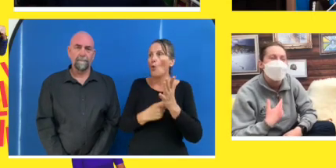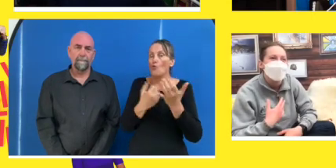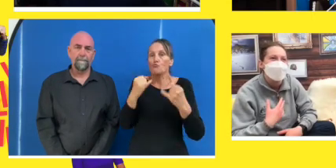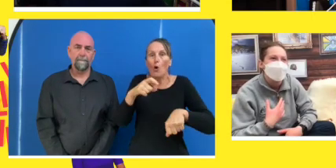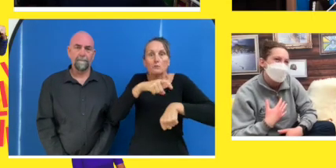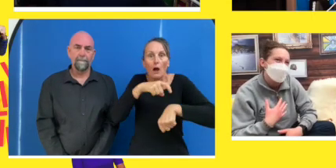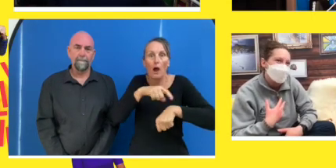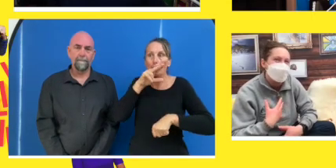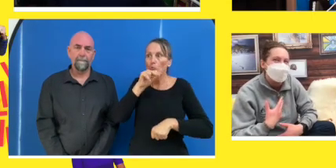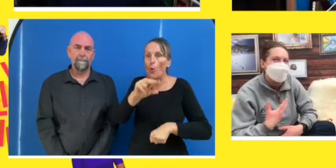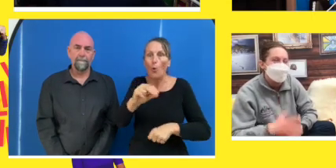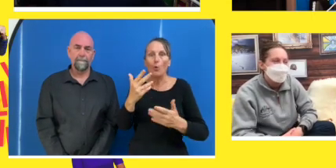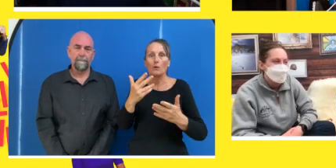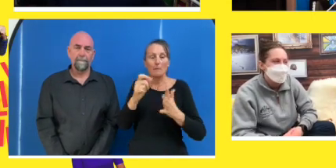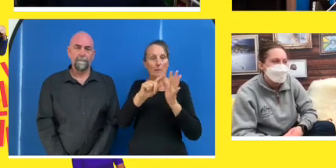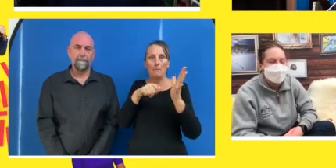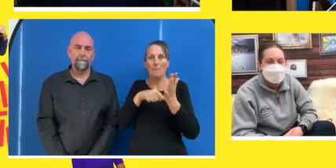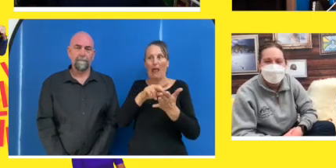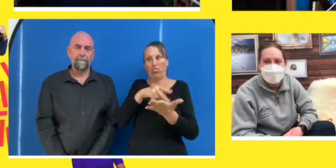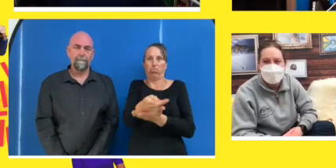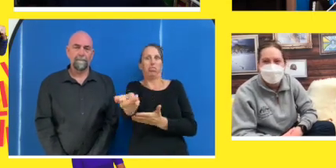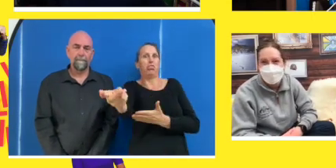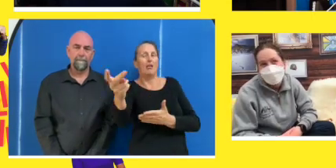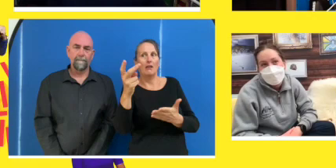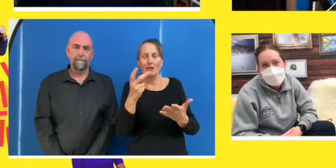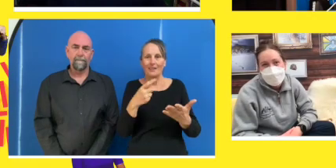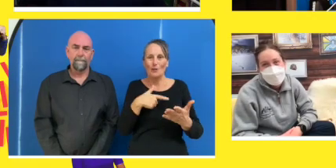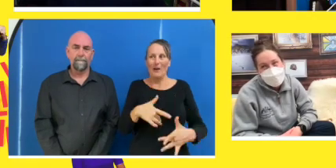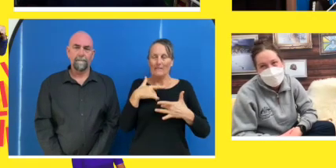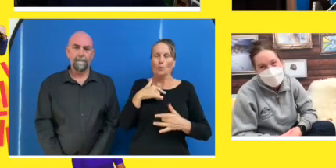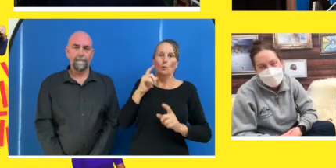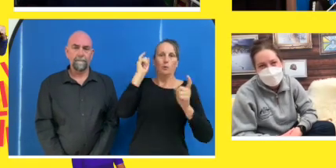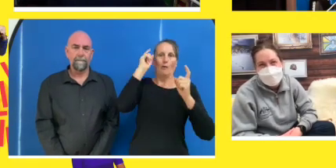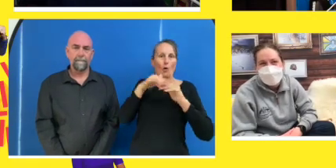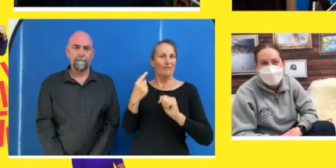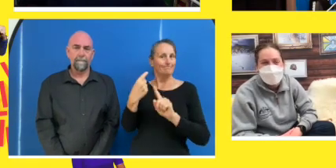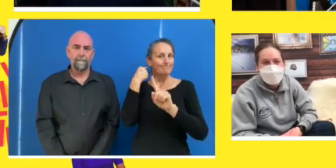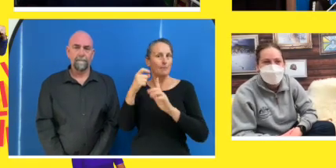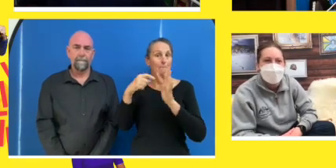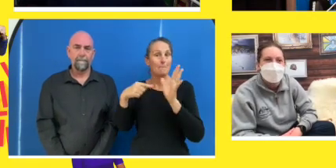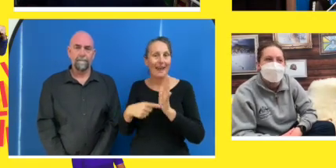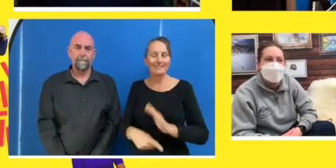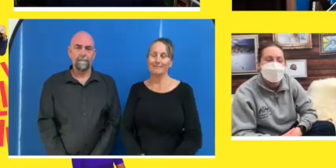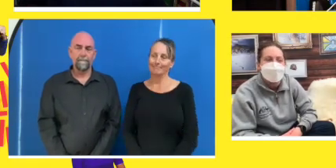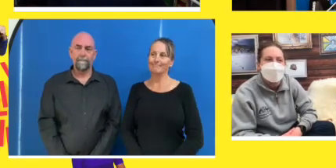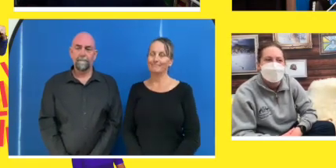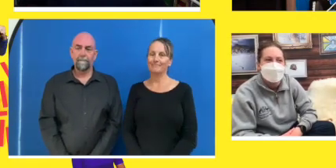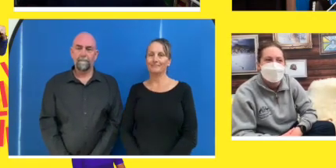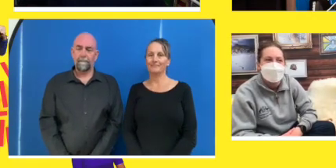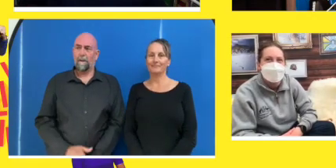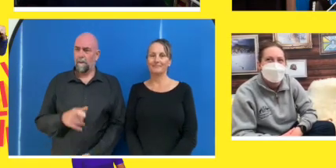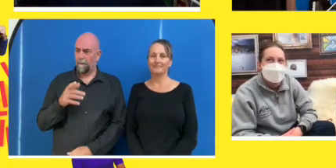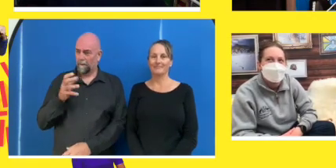about my own safety. It's obviously I'm scared sometimes of hills and how steep they are, but I don't think about my own